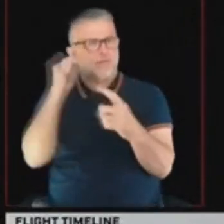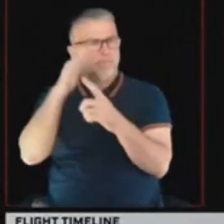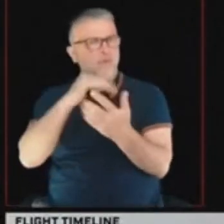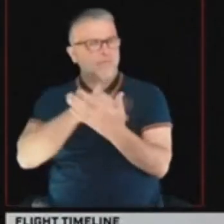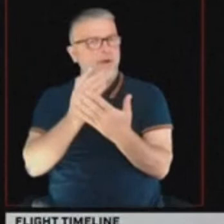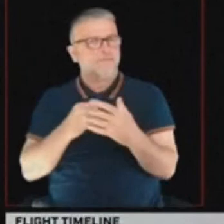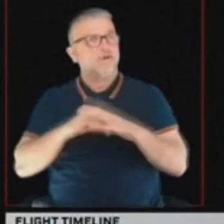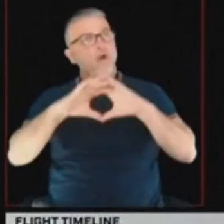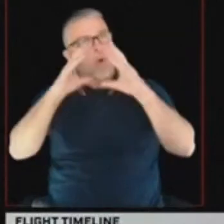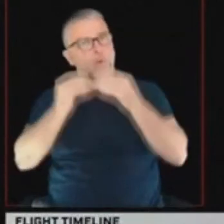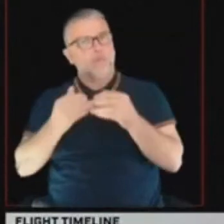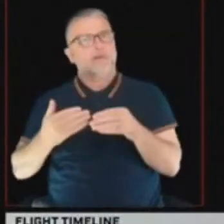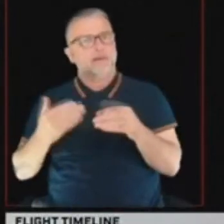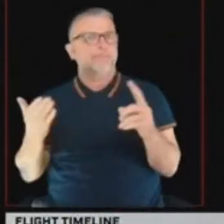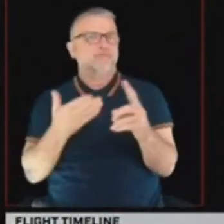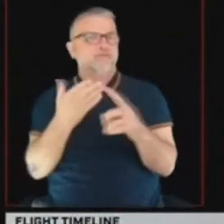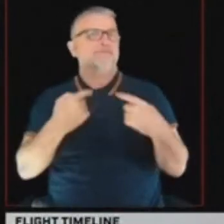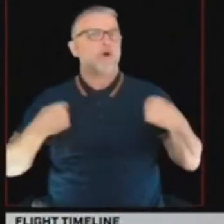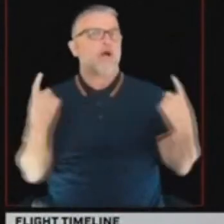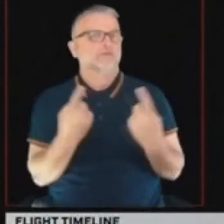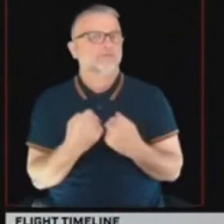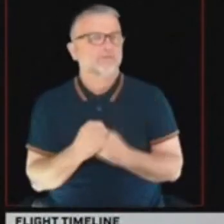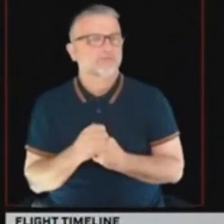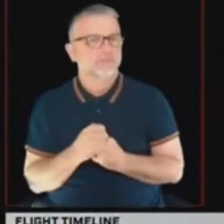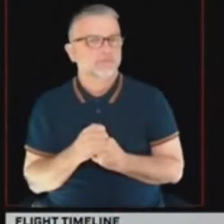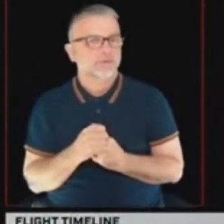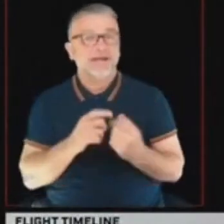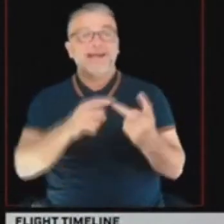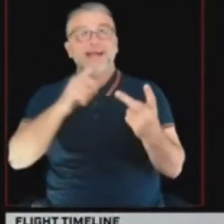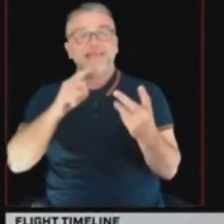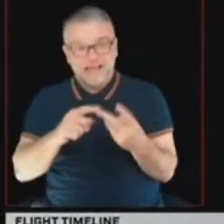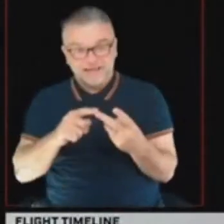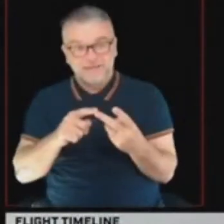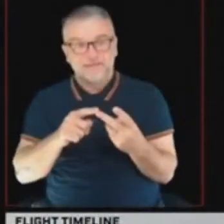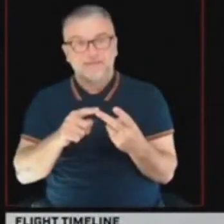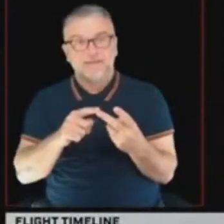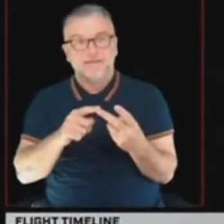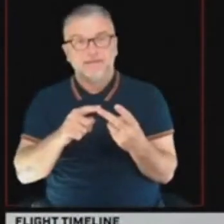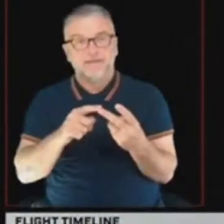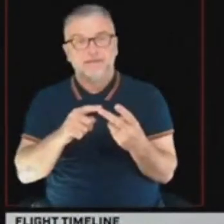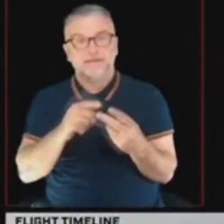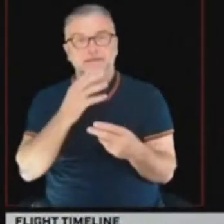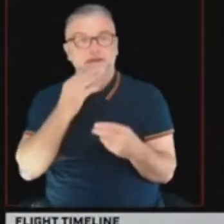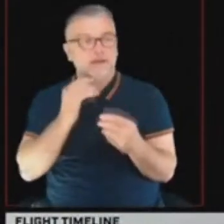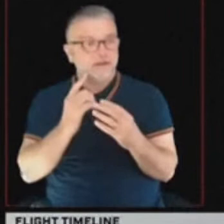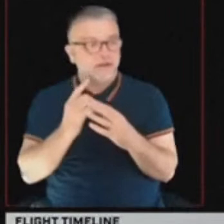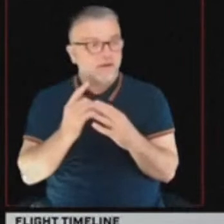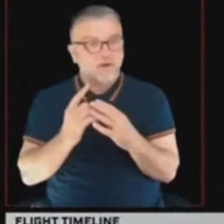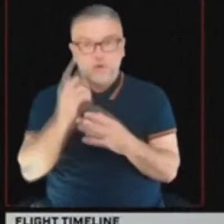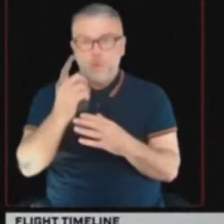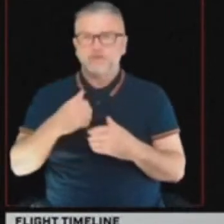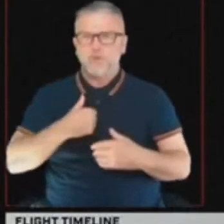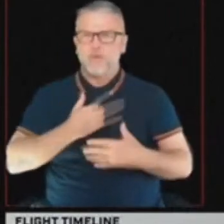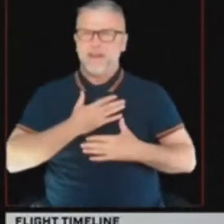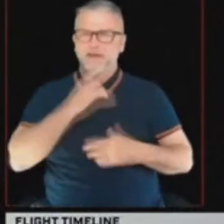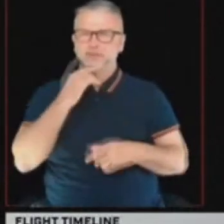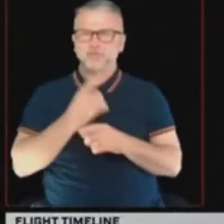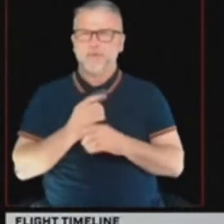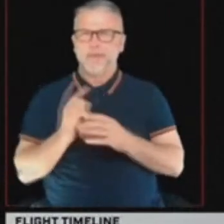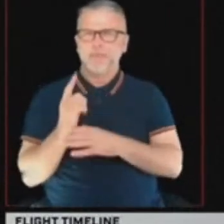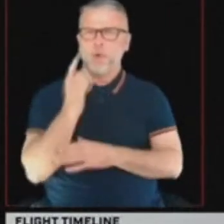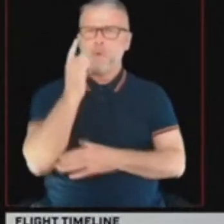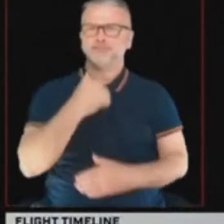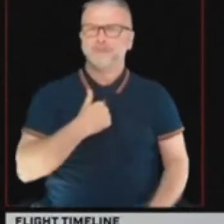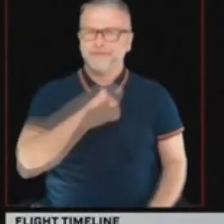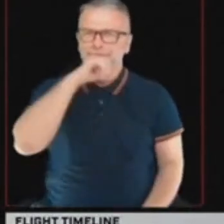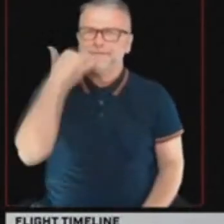mission for us. And then, as launch folks, we like talking about the launch, but we